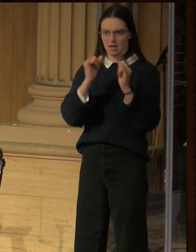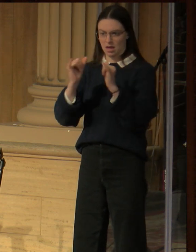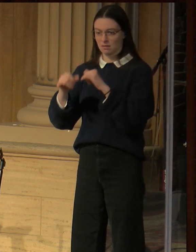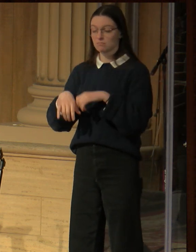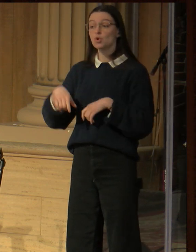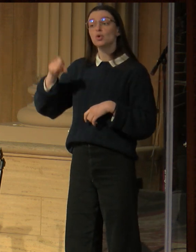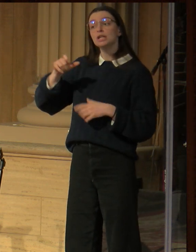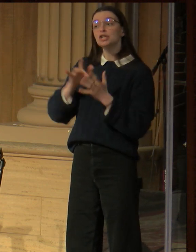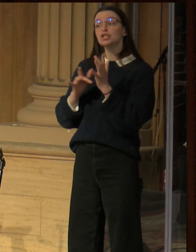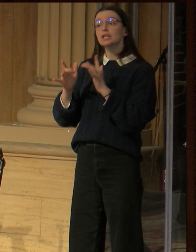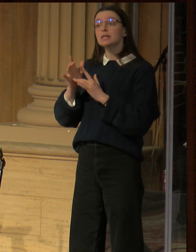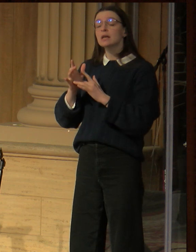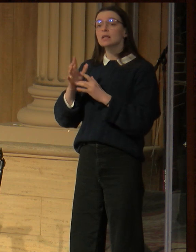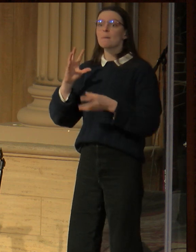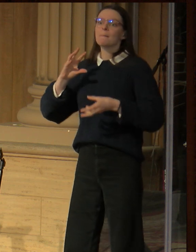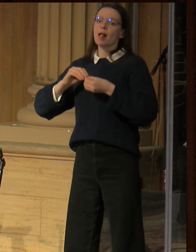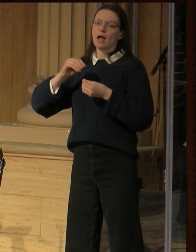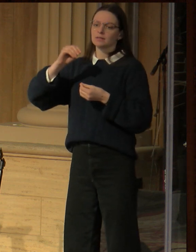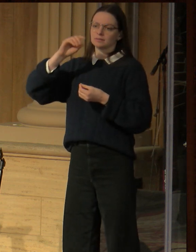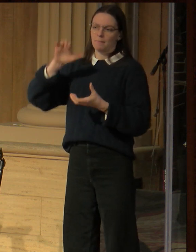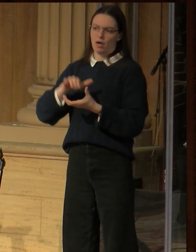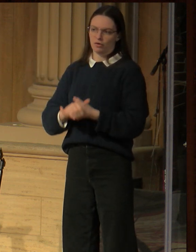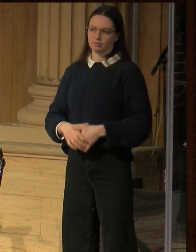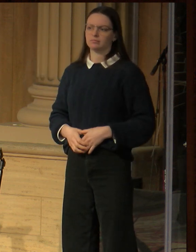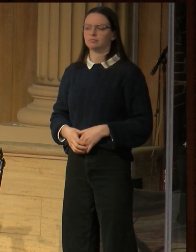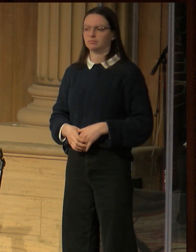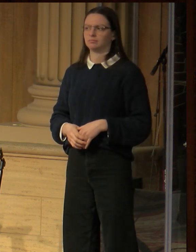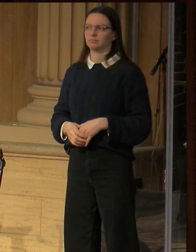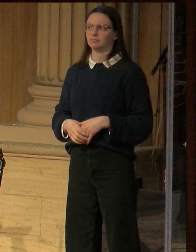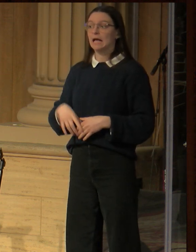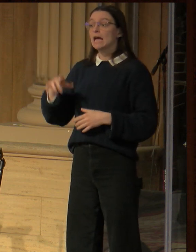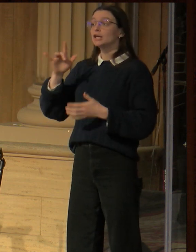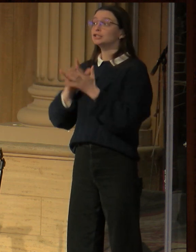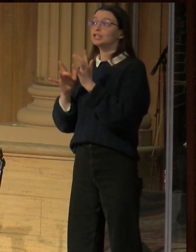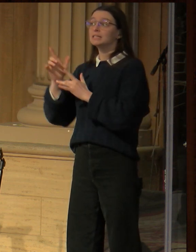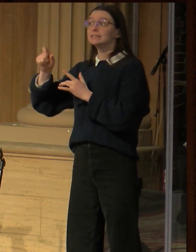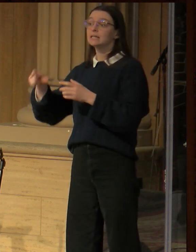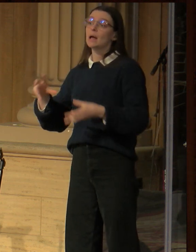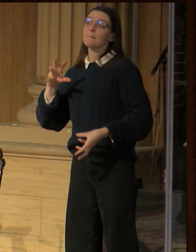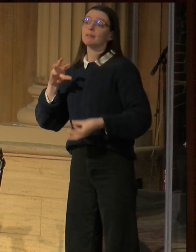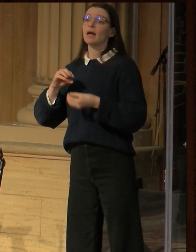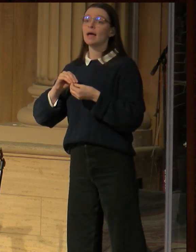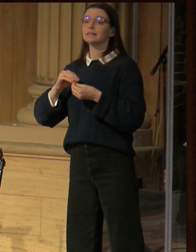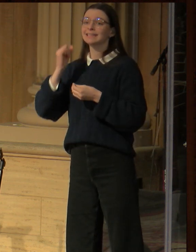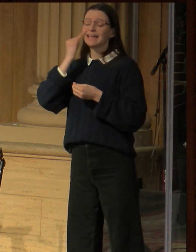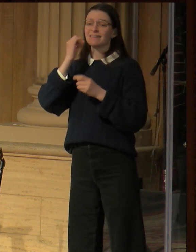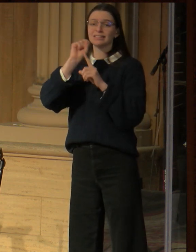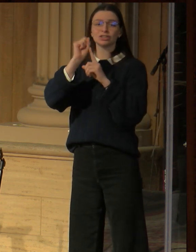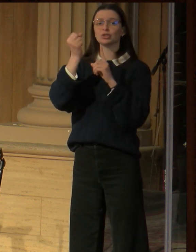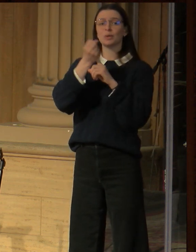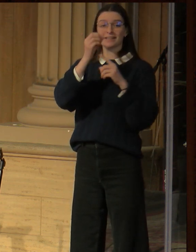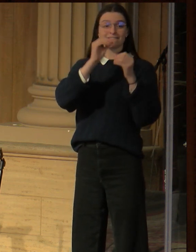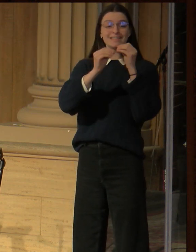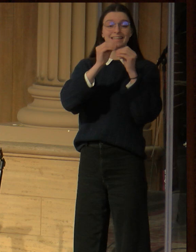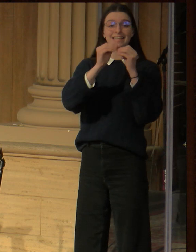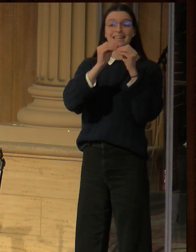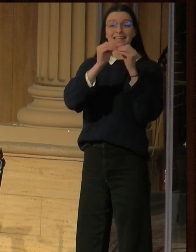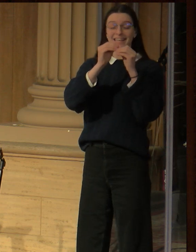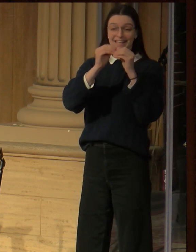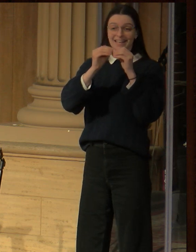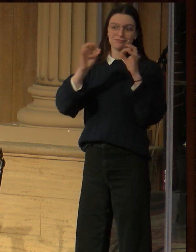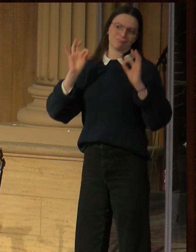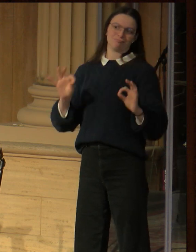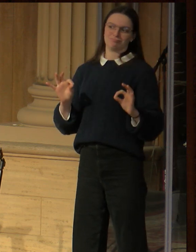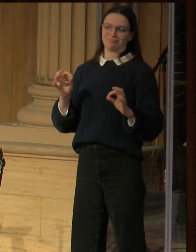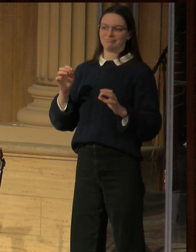married, then you'll be able to really thrive as a Christian. We need Jesus, but then if we could fix circumstances, then Jesus plus that